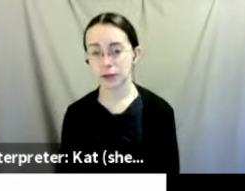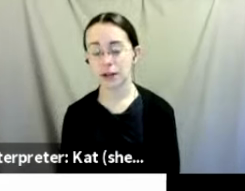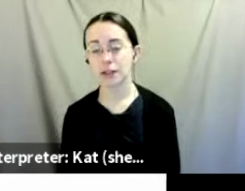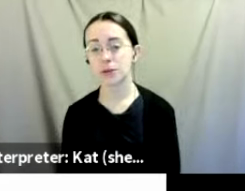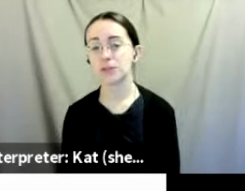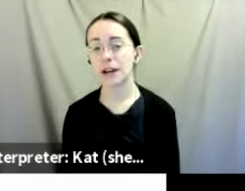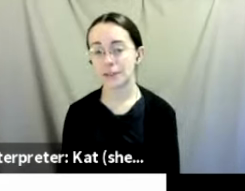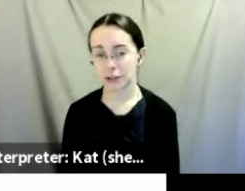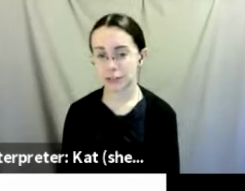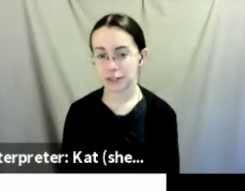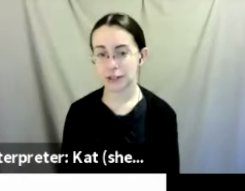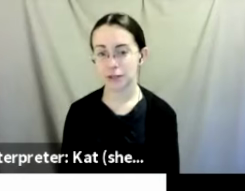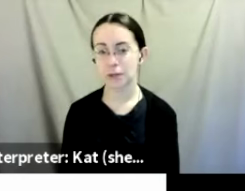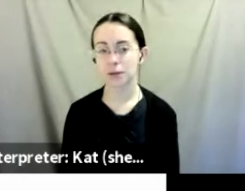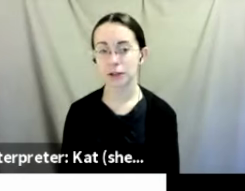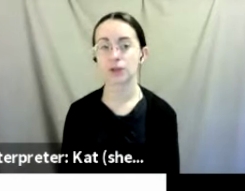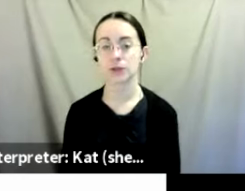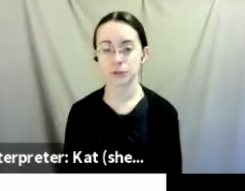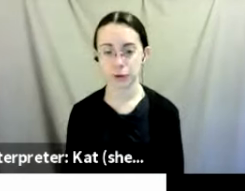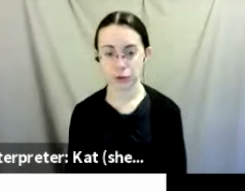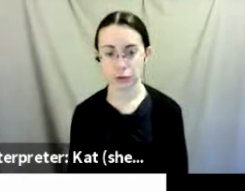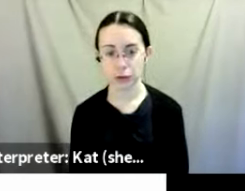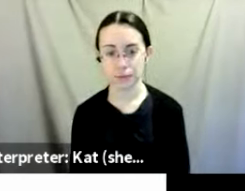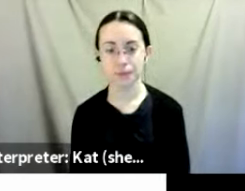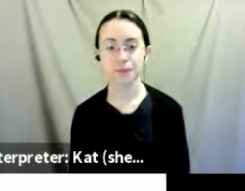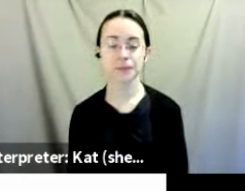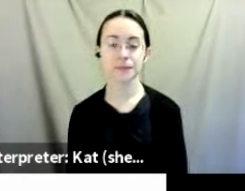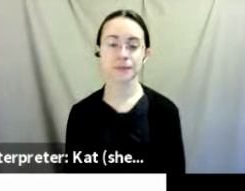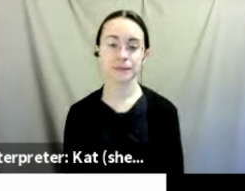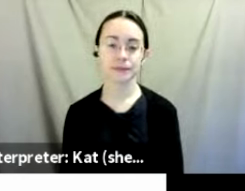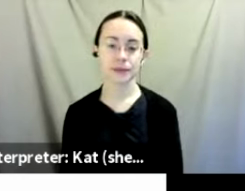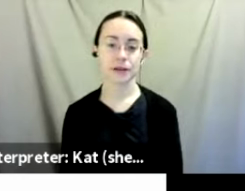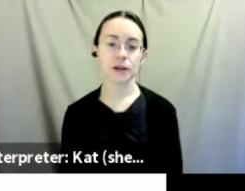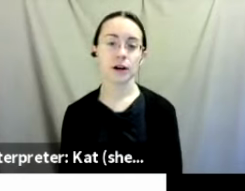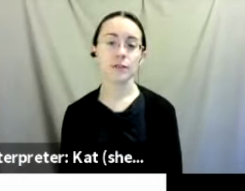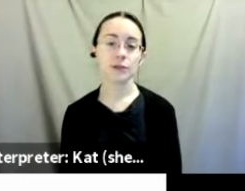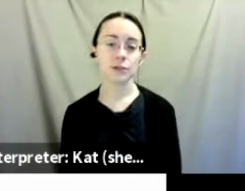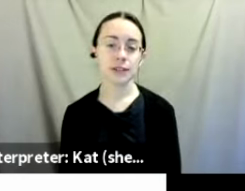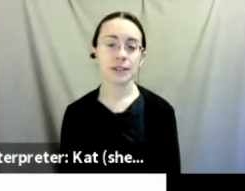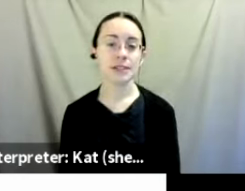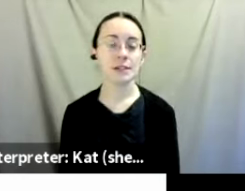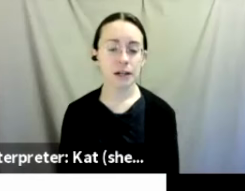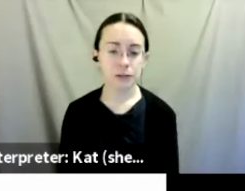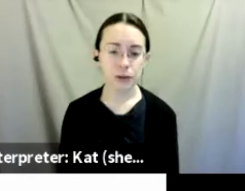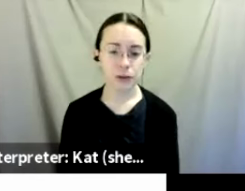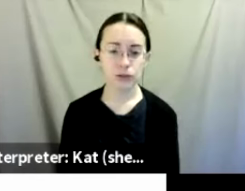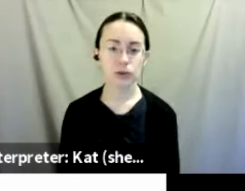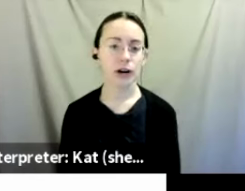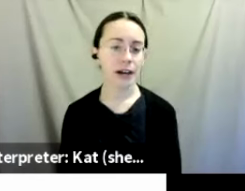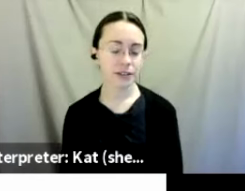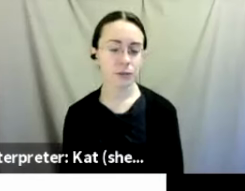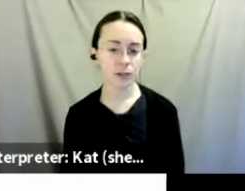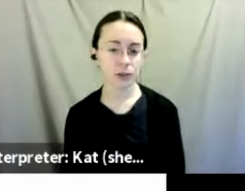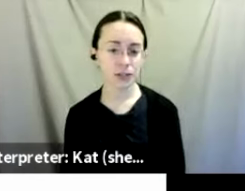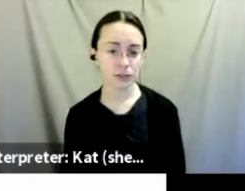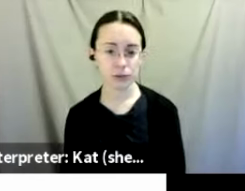people, there were 5 out of 6 hearing people of color who used birth control. Of those who said that they did not use birth control,